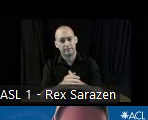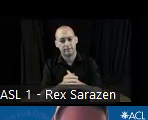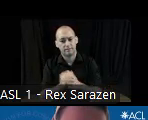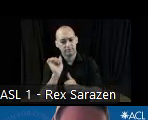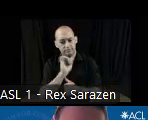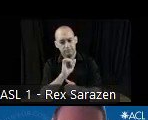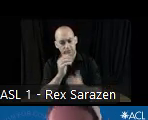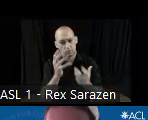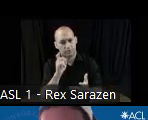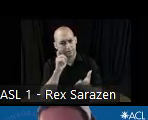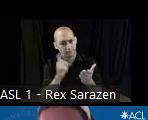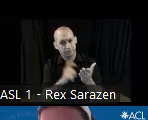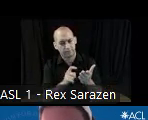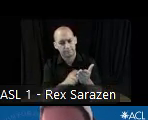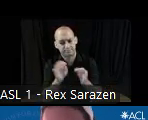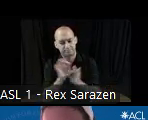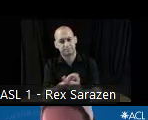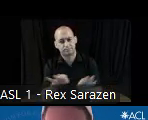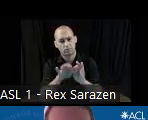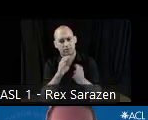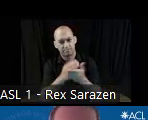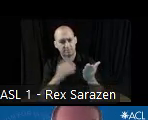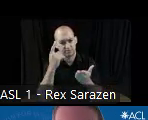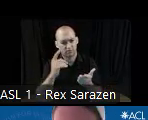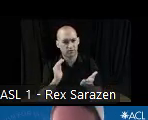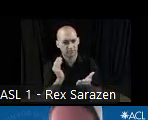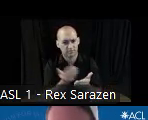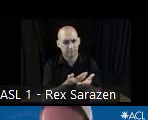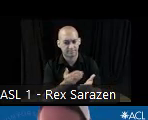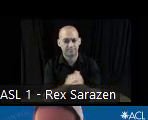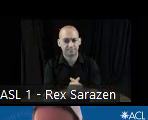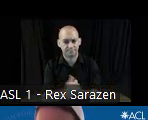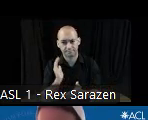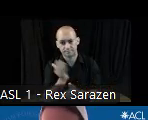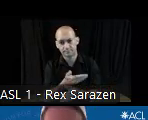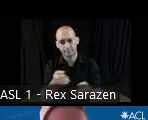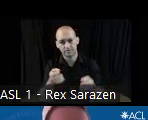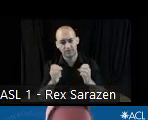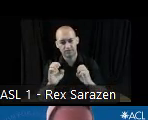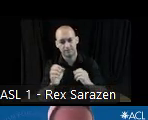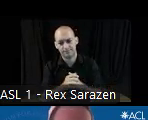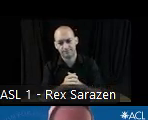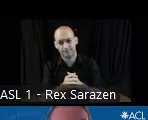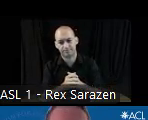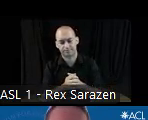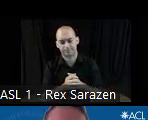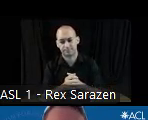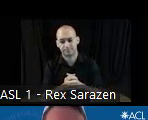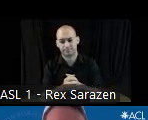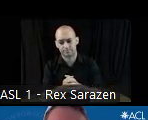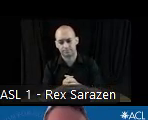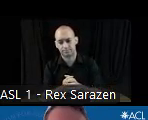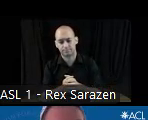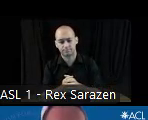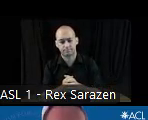note this key piece for us and our efforts along the way. So on the next slide,